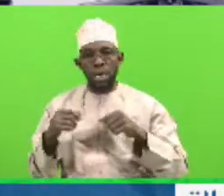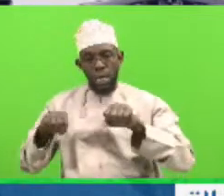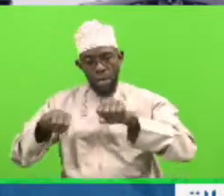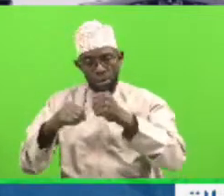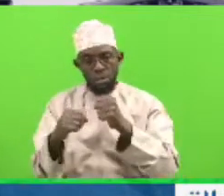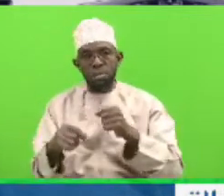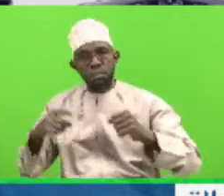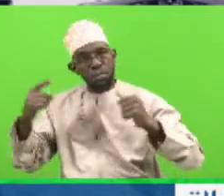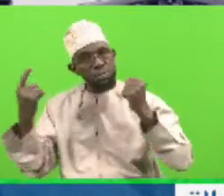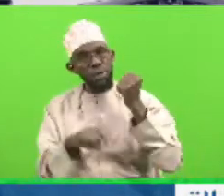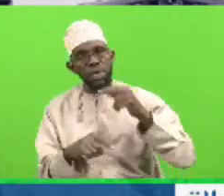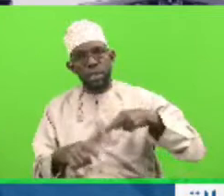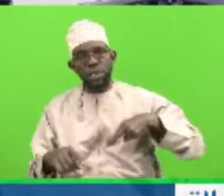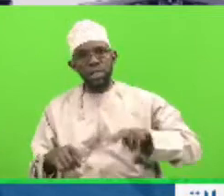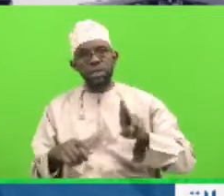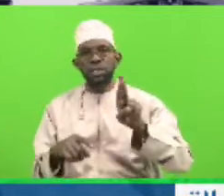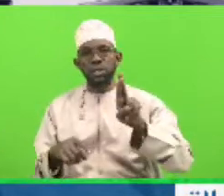destroyed them.